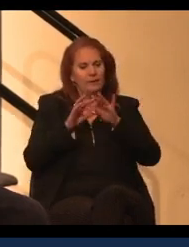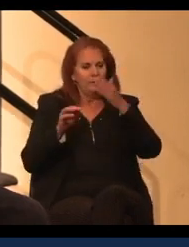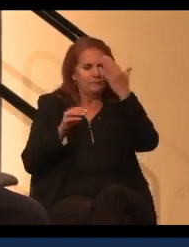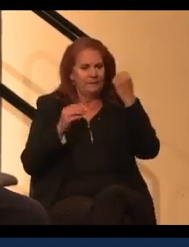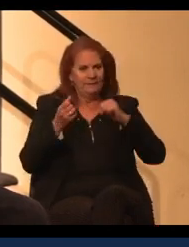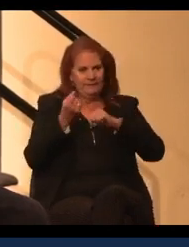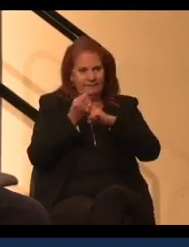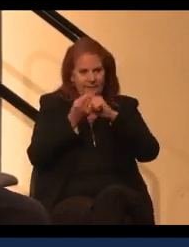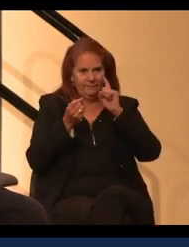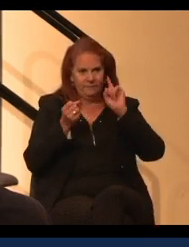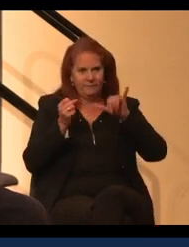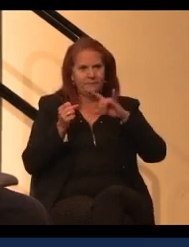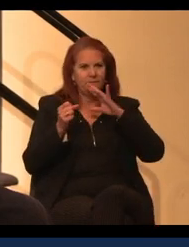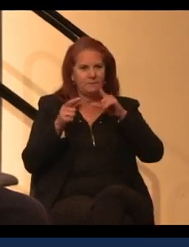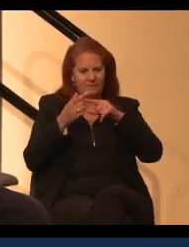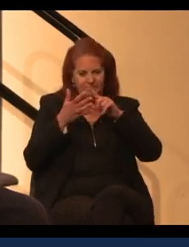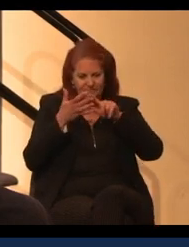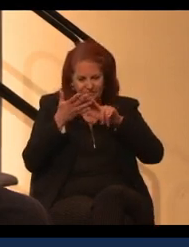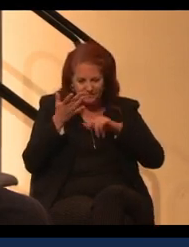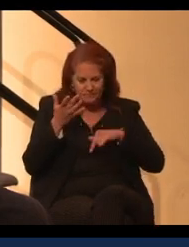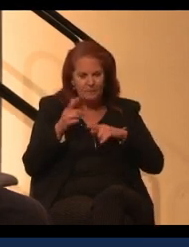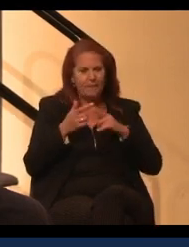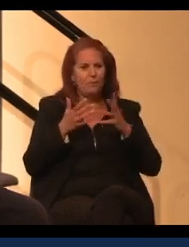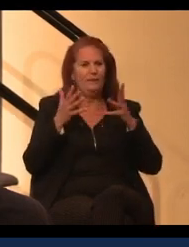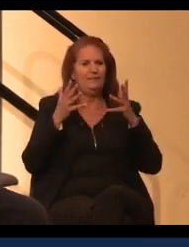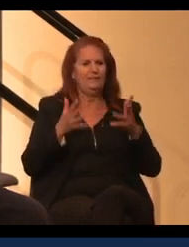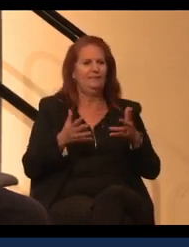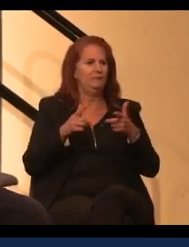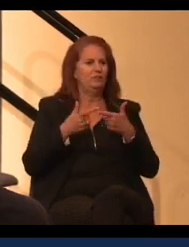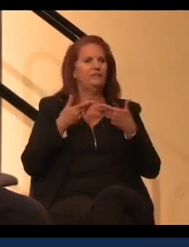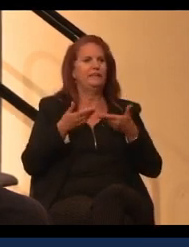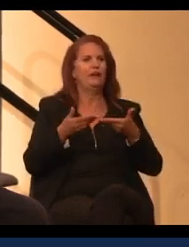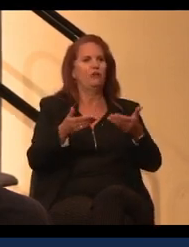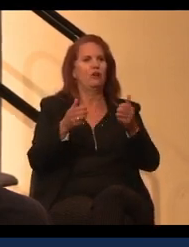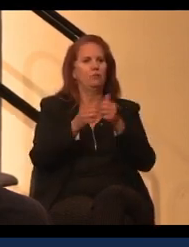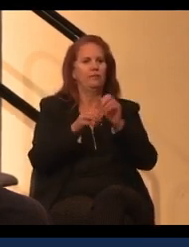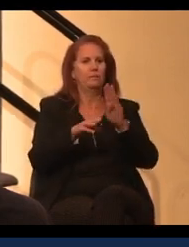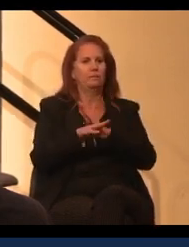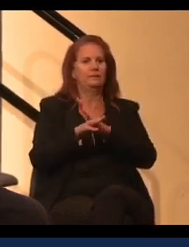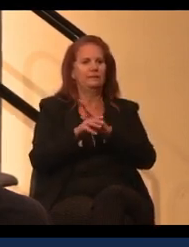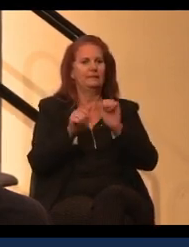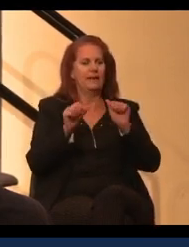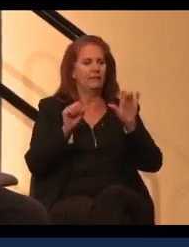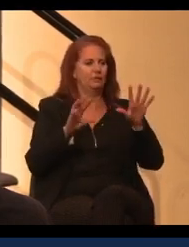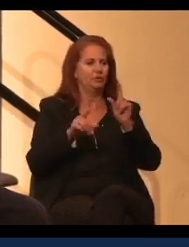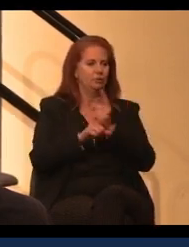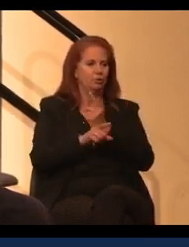would hate for us to talk about all these things and we leave when we just carry on with business as usual.